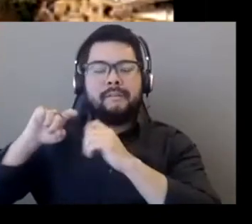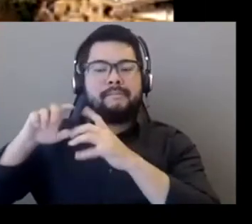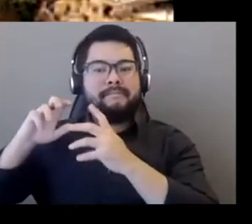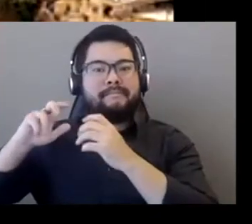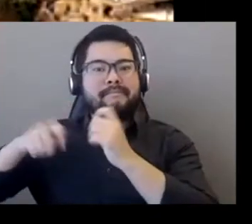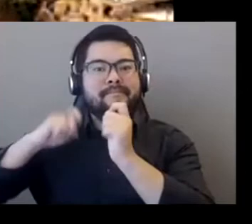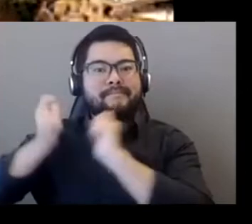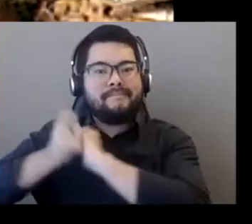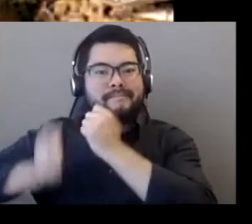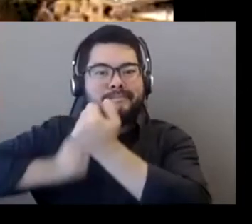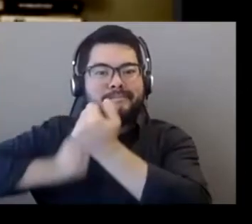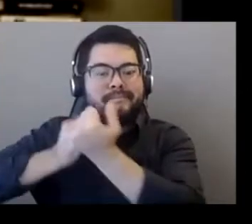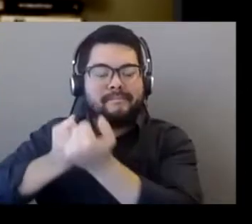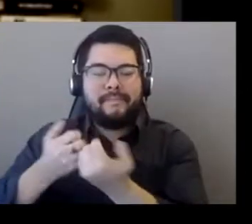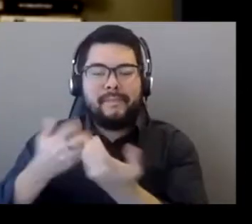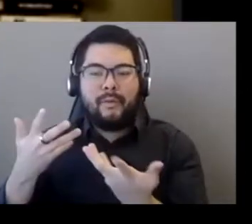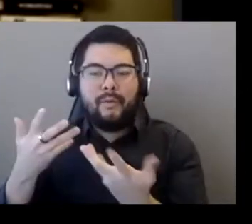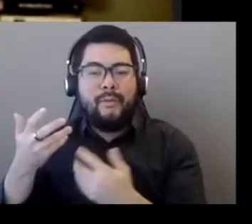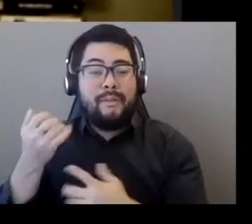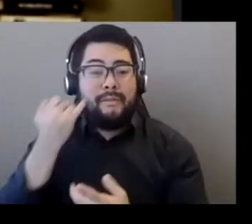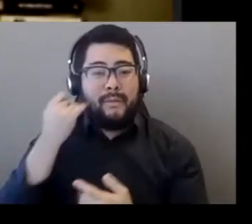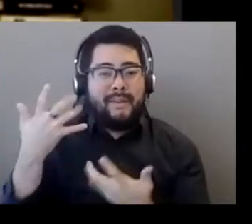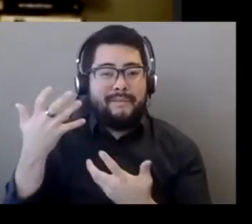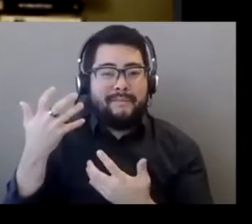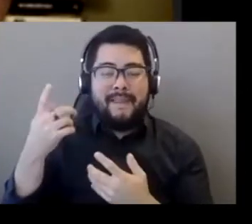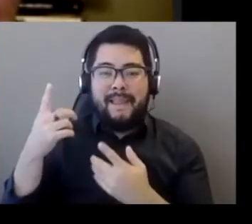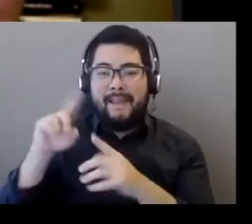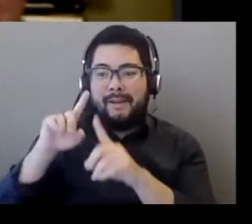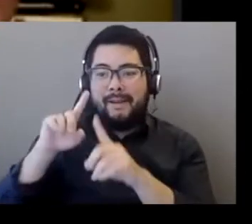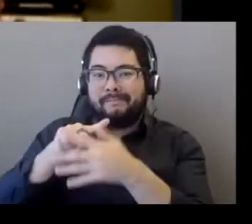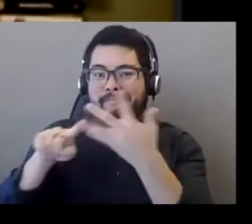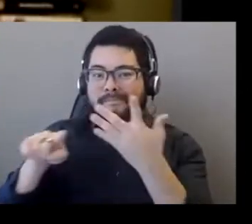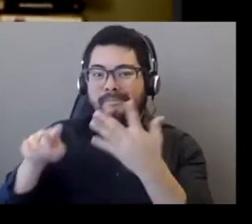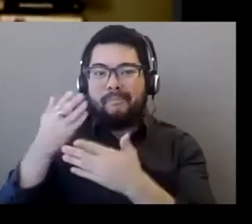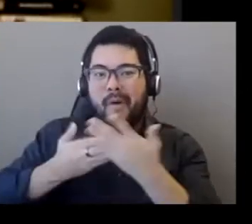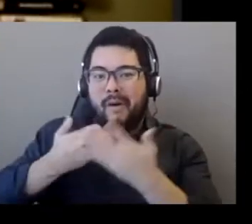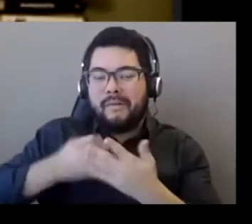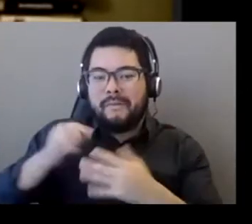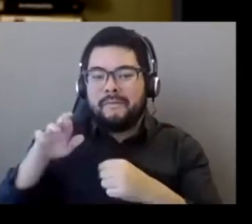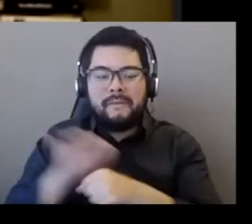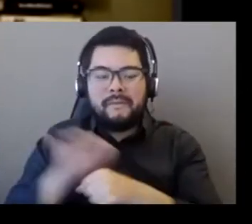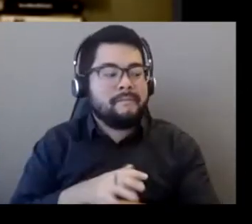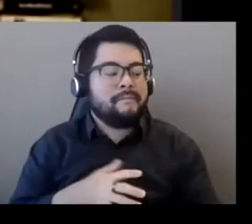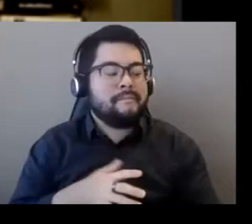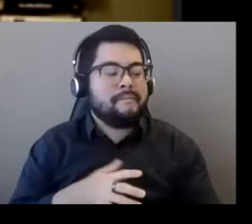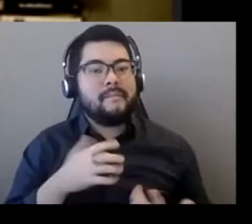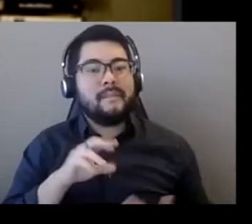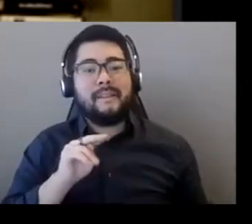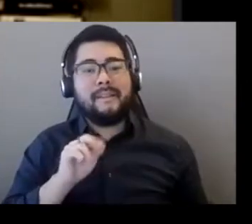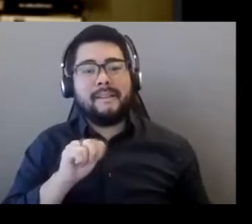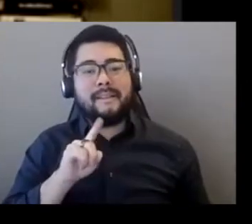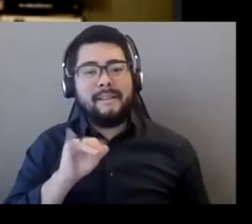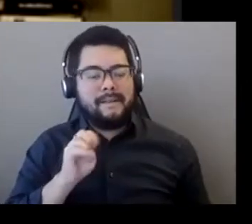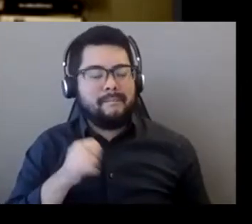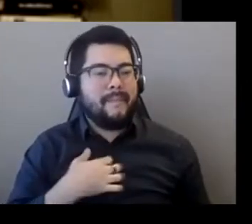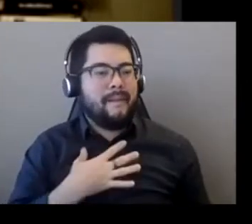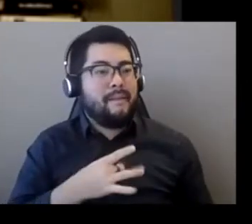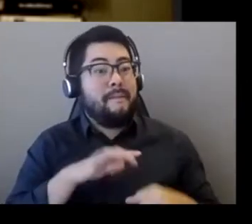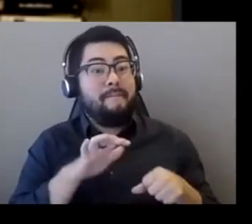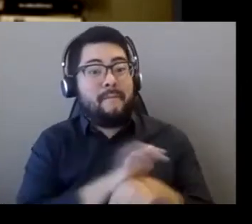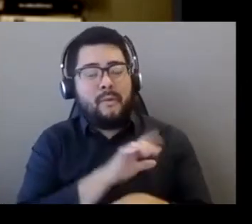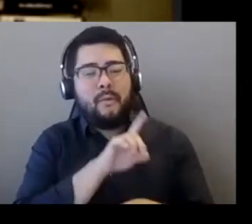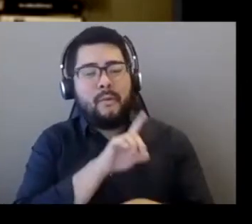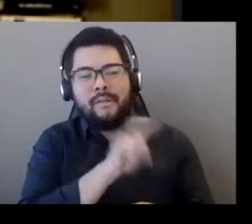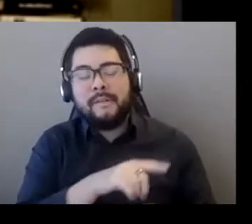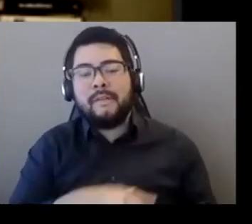part of that you want to take up? No, I like the whole question, actually, Nadine. It's a very good question. And so the first